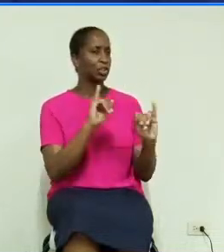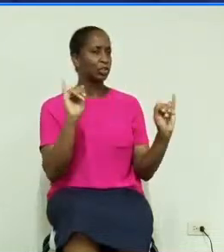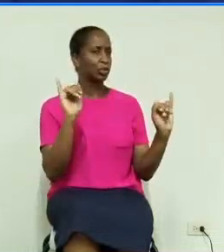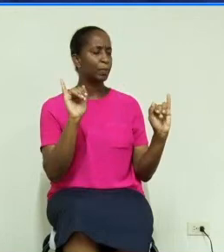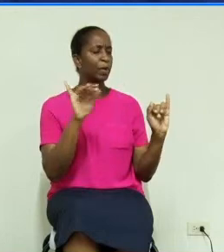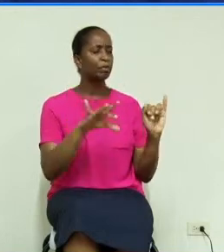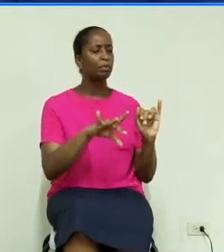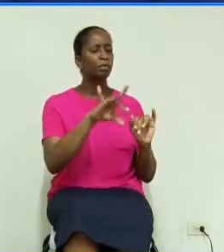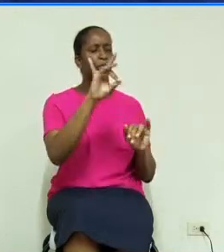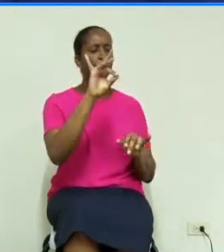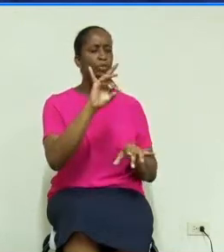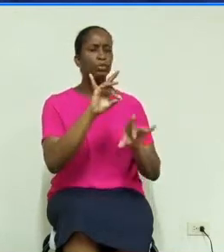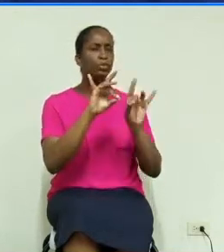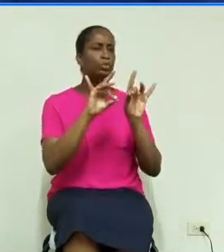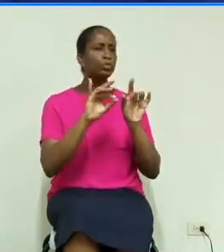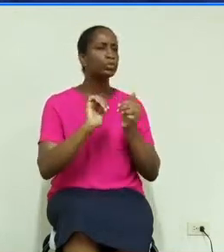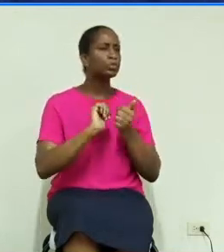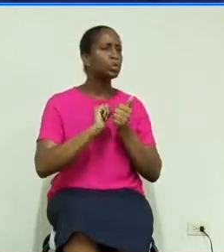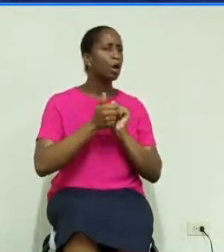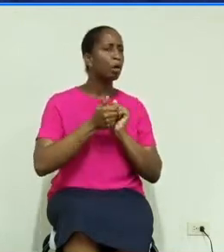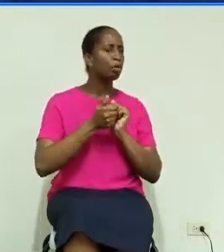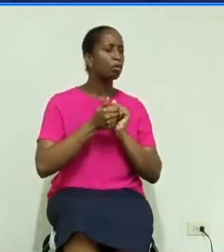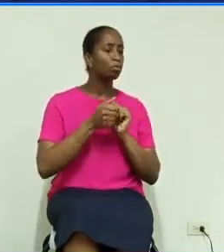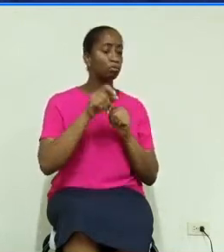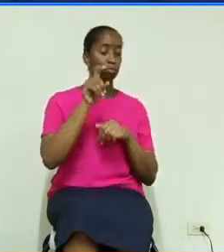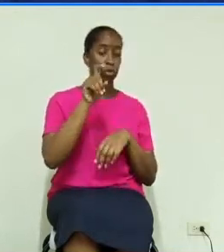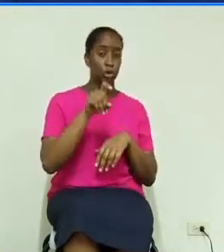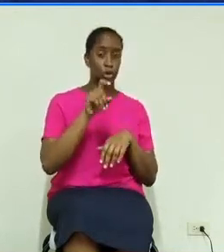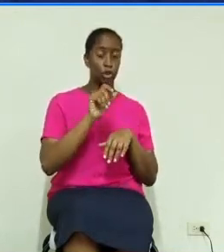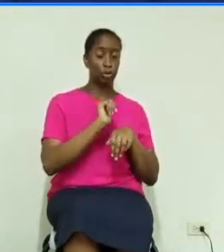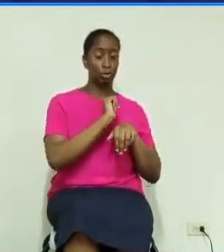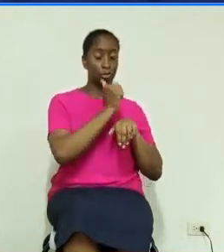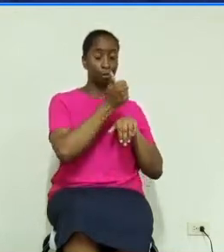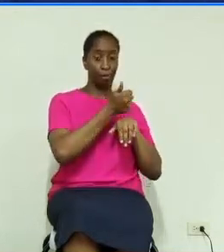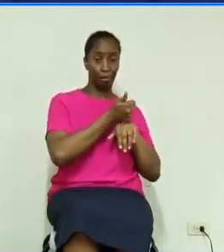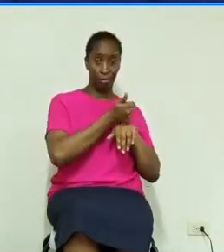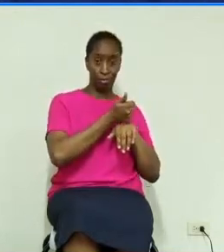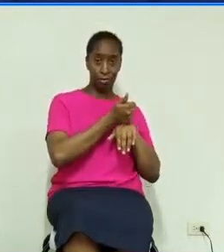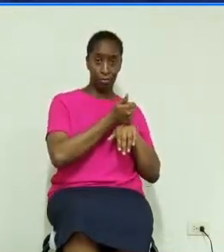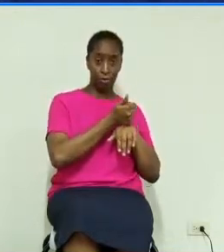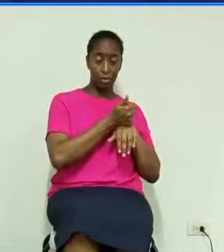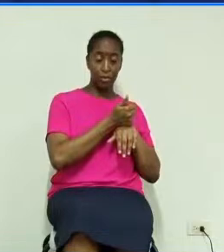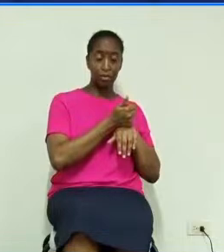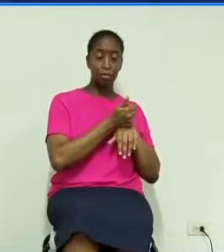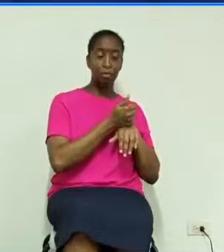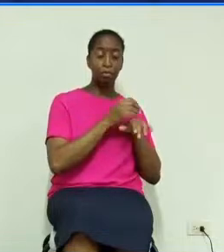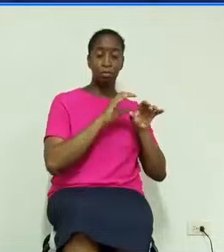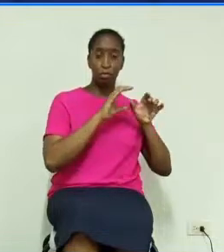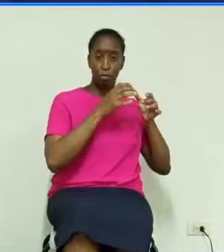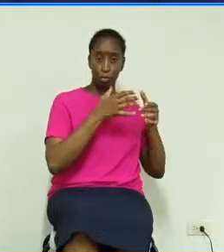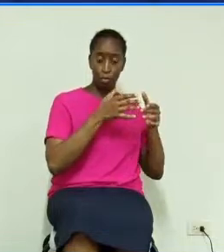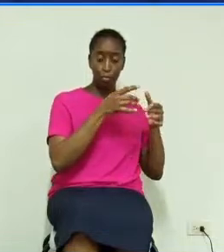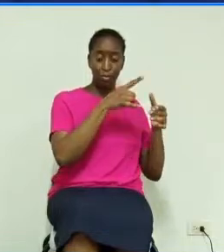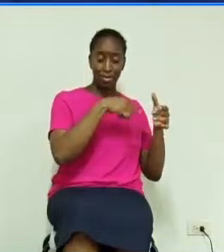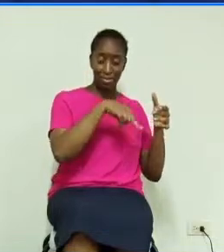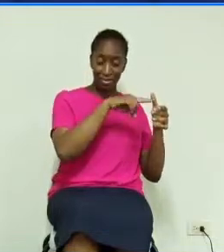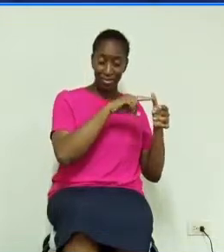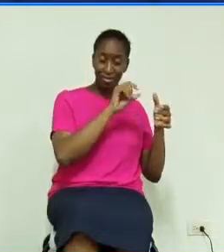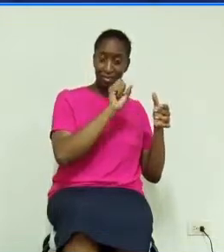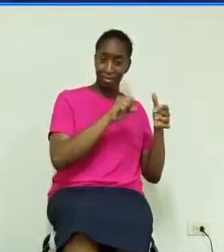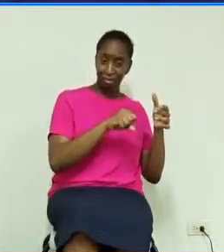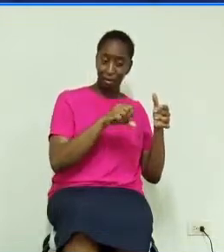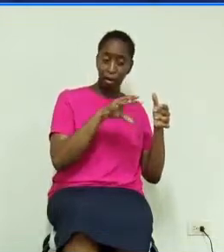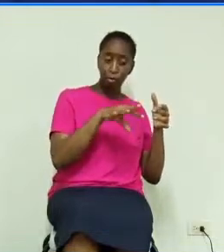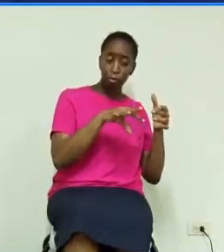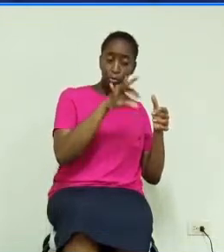nomination committee, maybe, with authority to nominate candidates that will scrutinize any